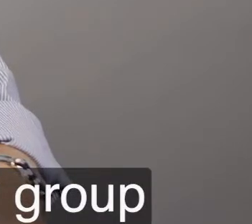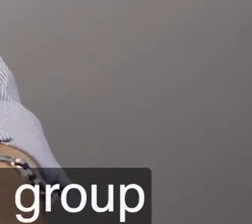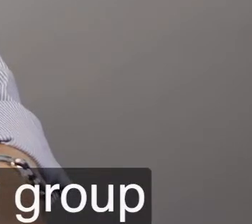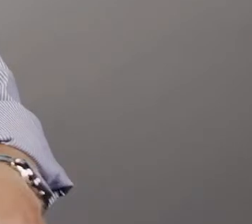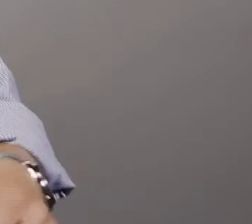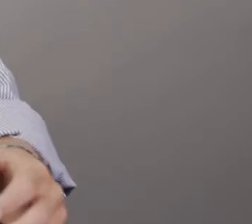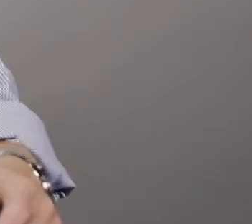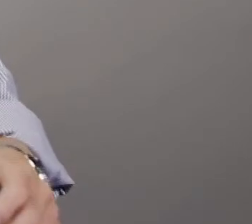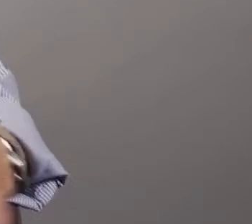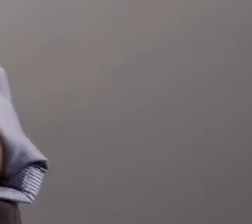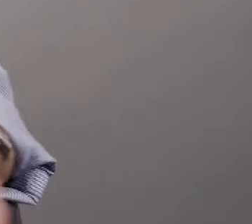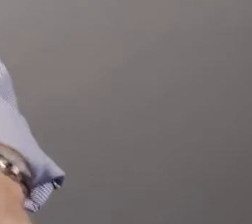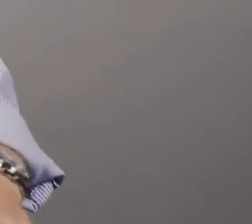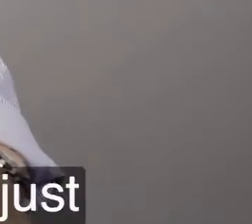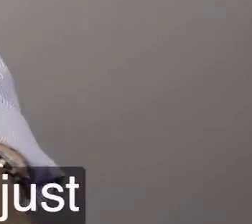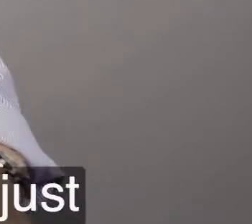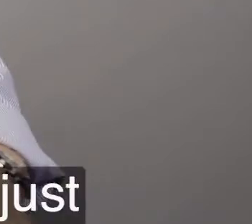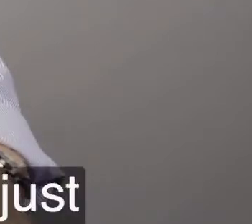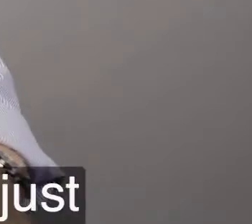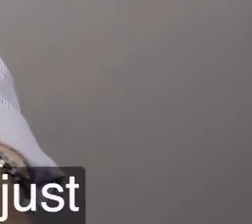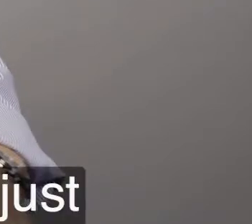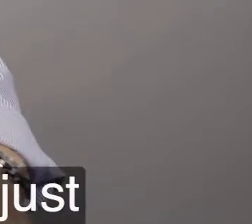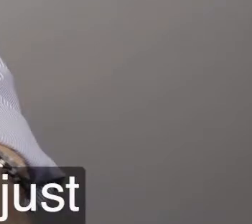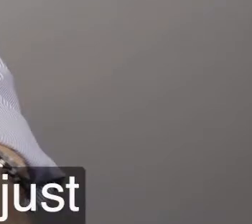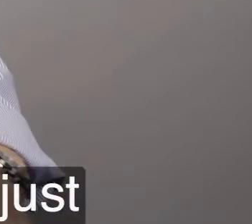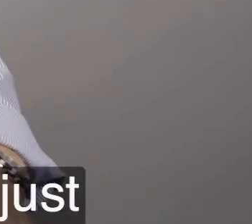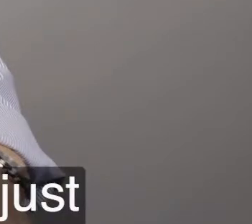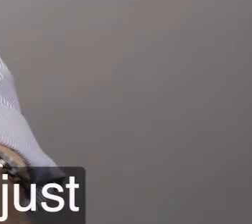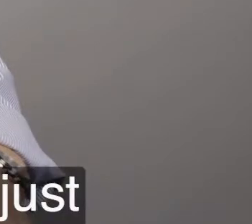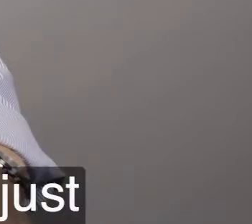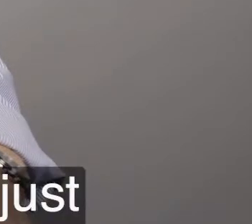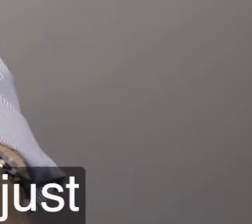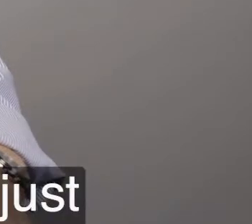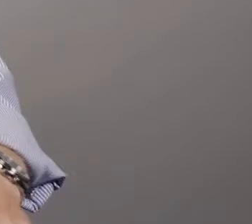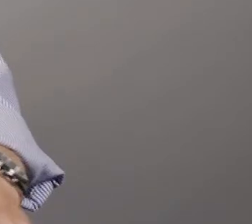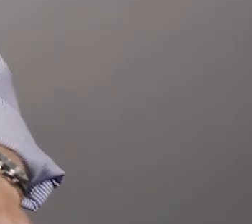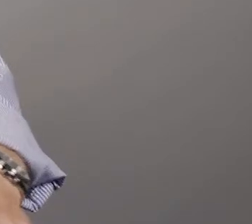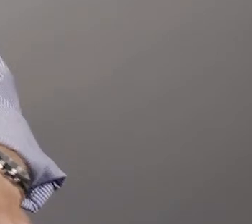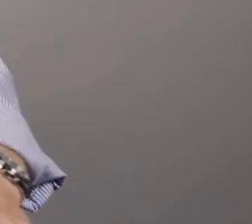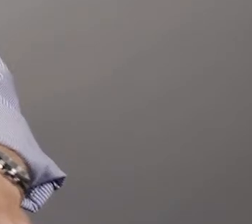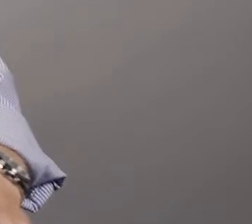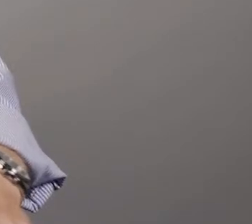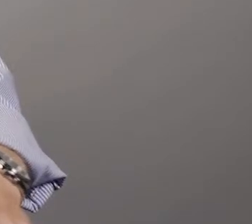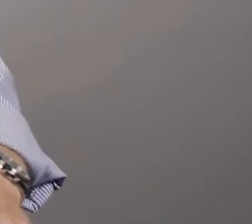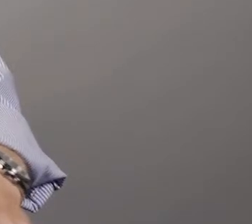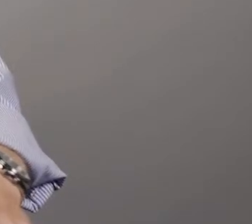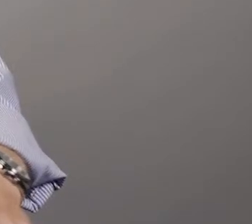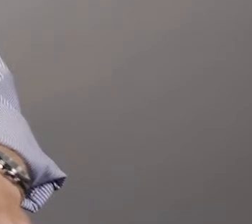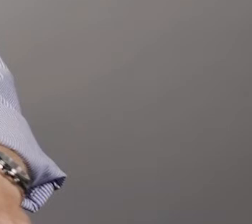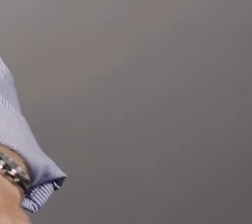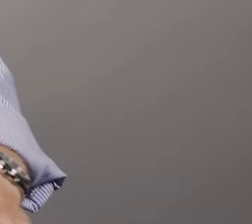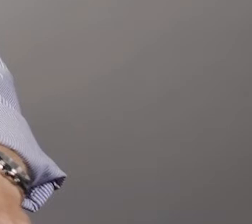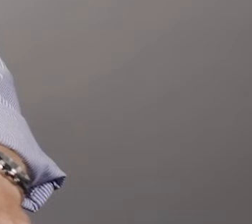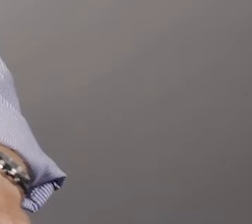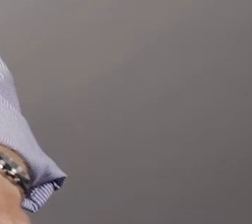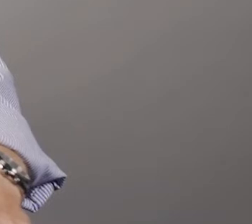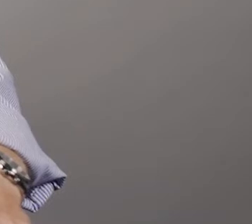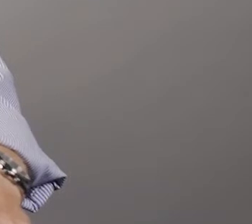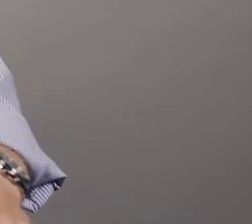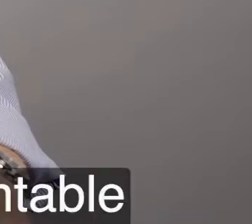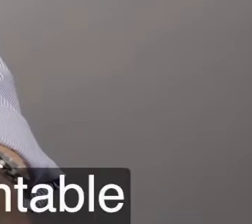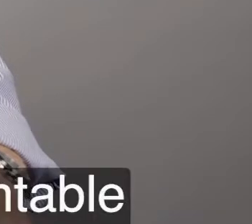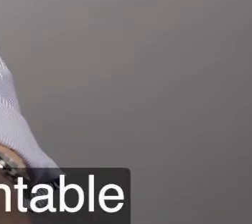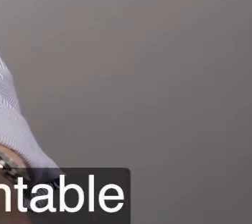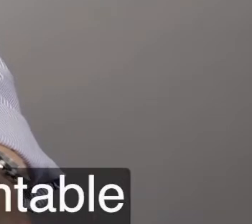the guys in my student group just being there with me every week from seventh grade on. It was just kind of cool just to have them and just keep us